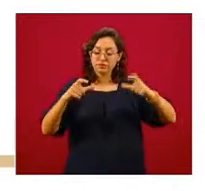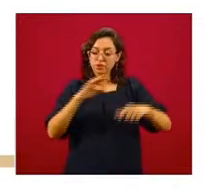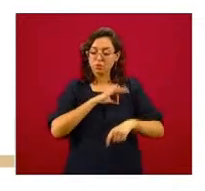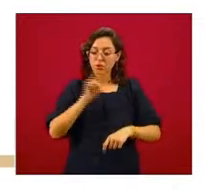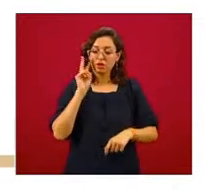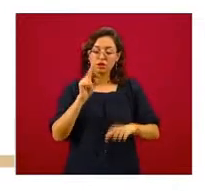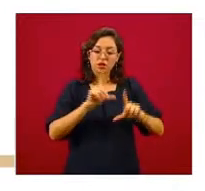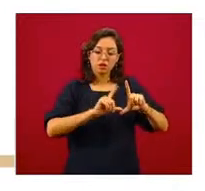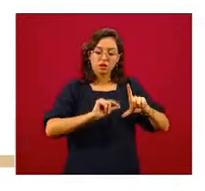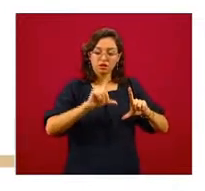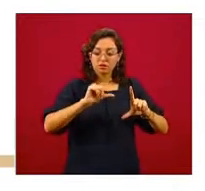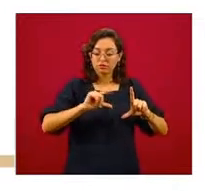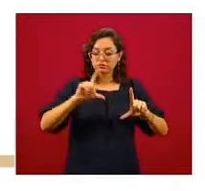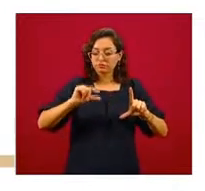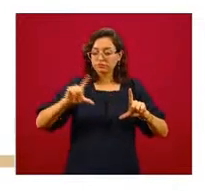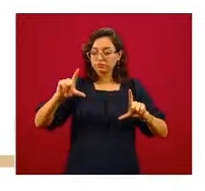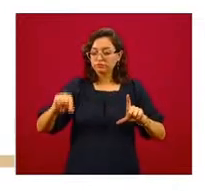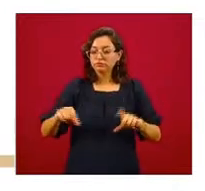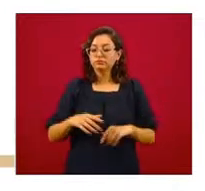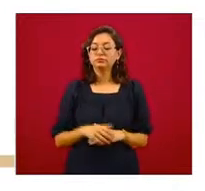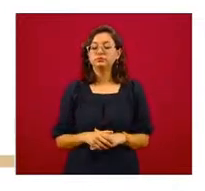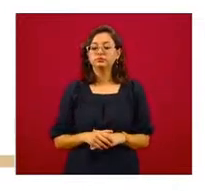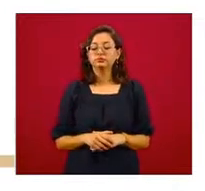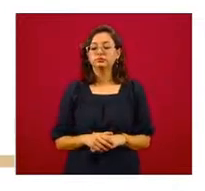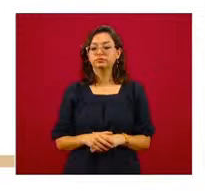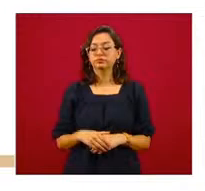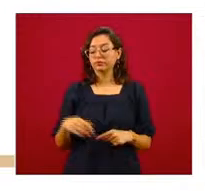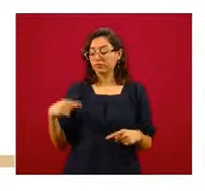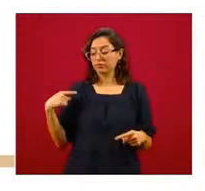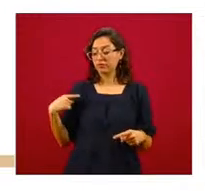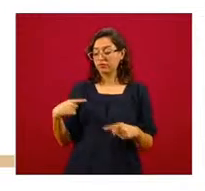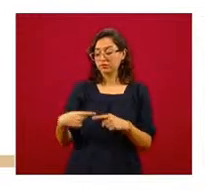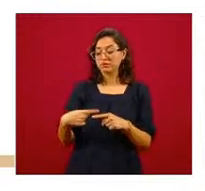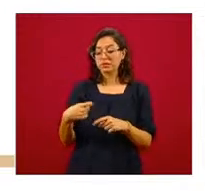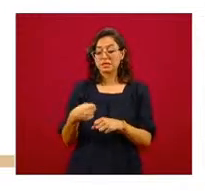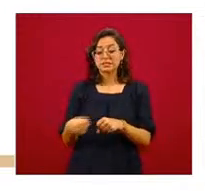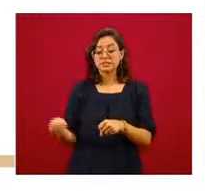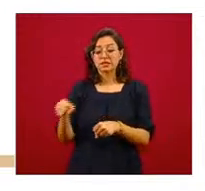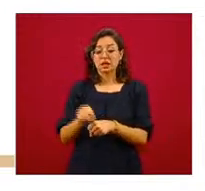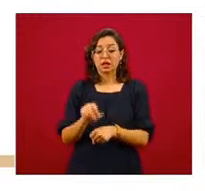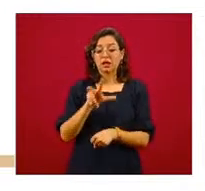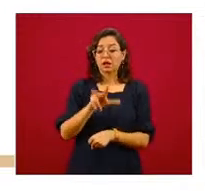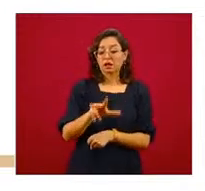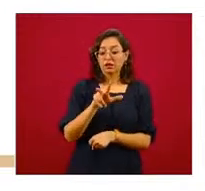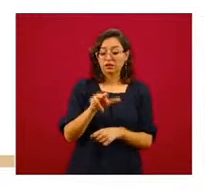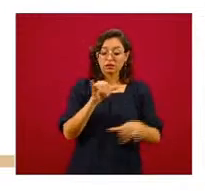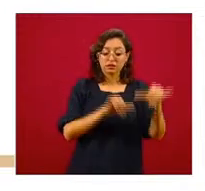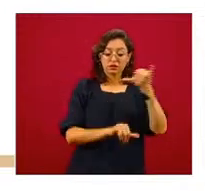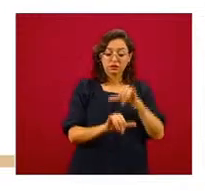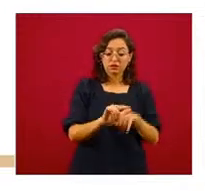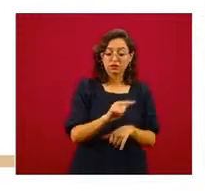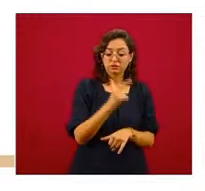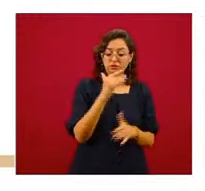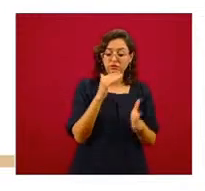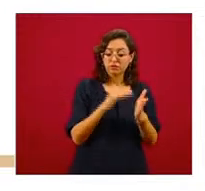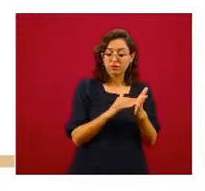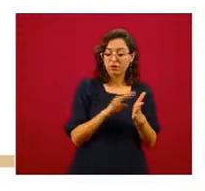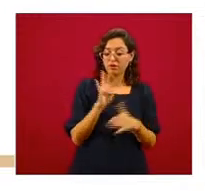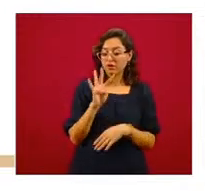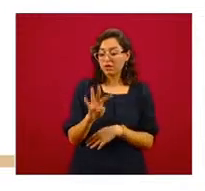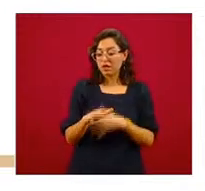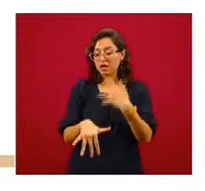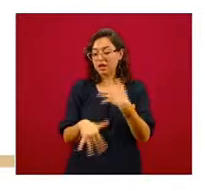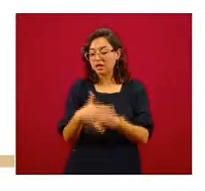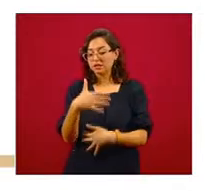tests, you can see that the tests drawn in week 18